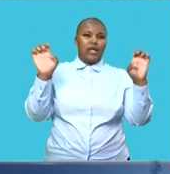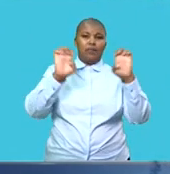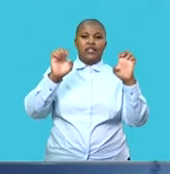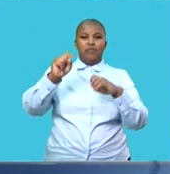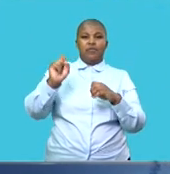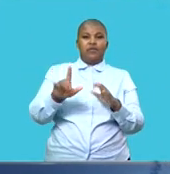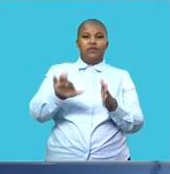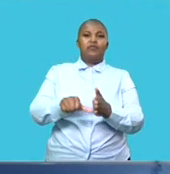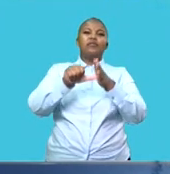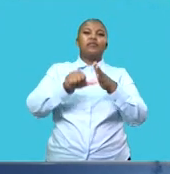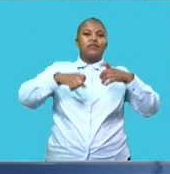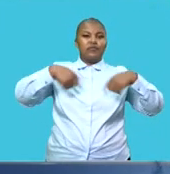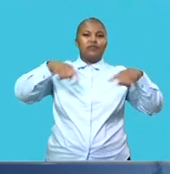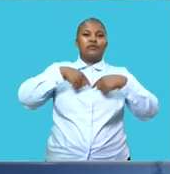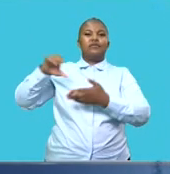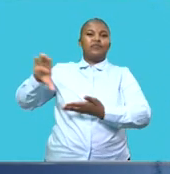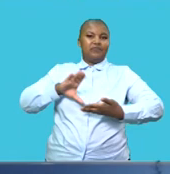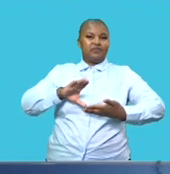the fund that when